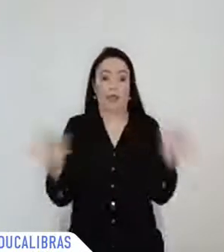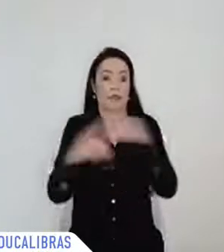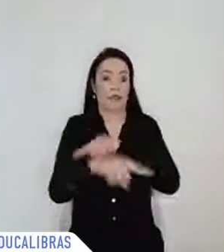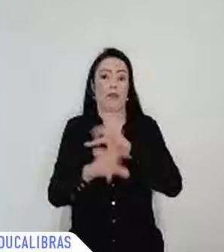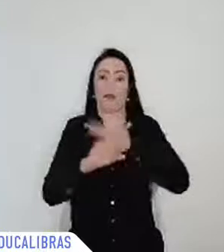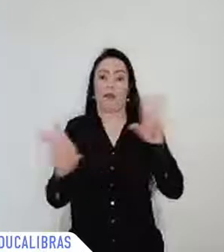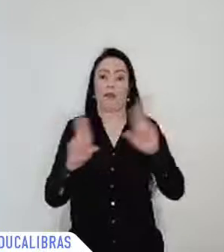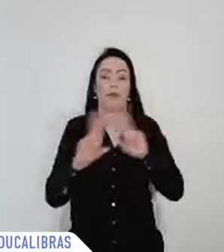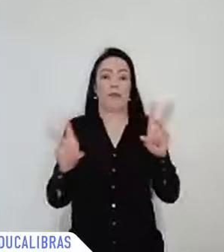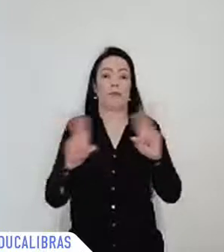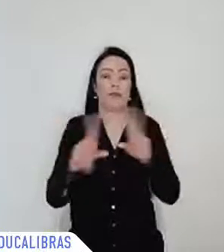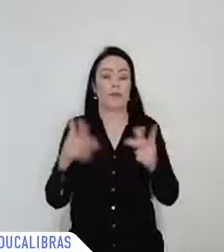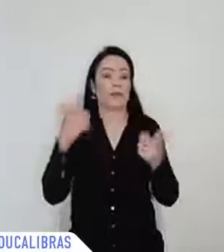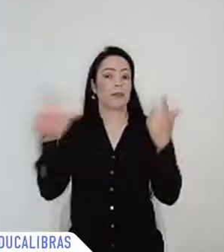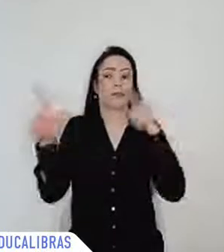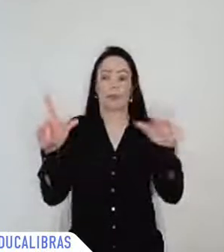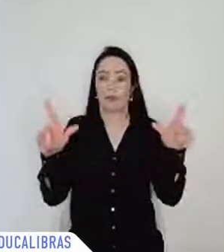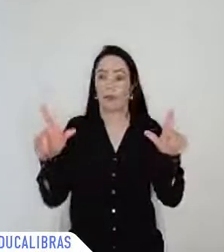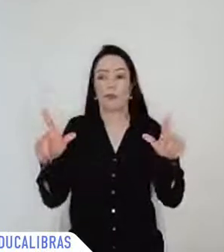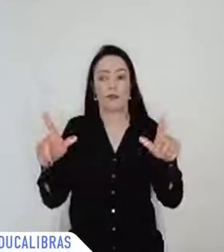opposite. We need to